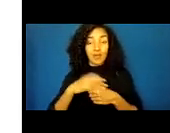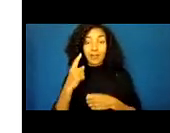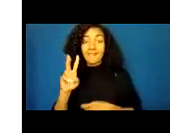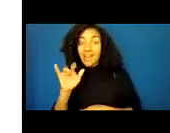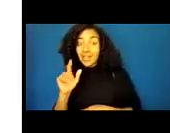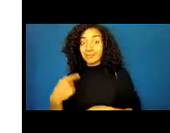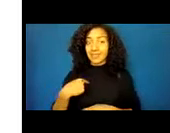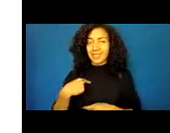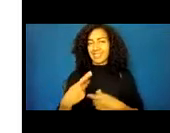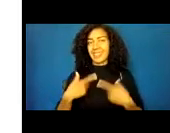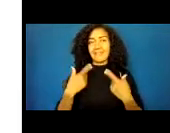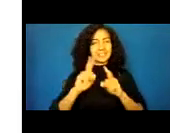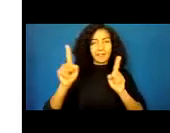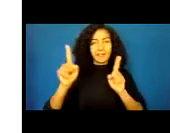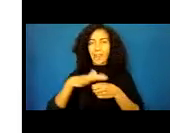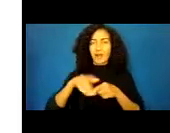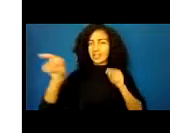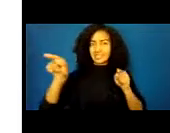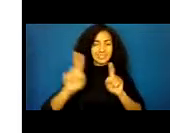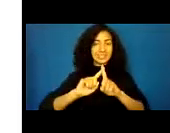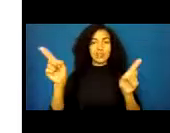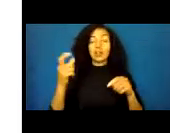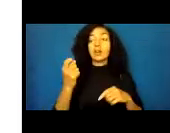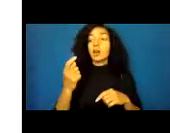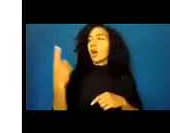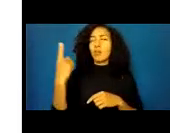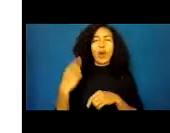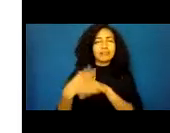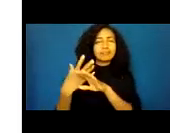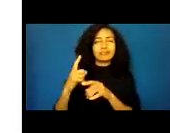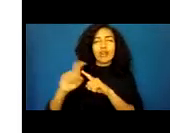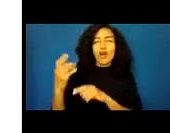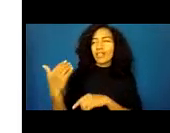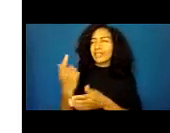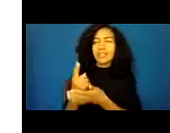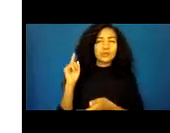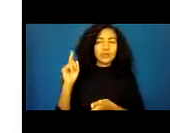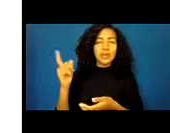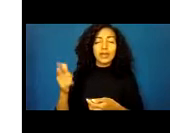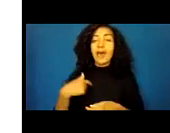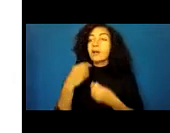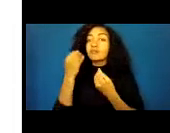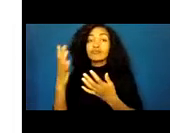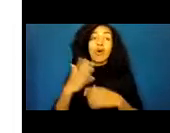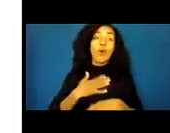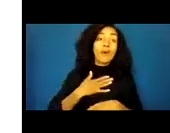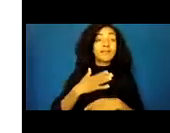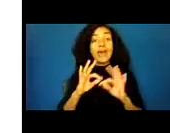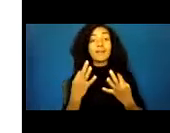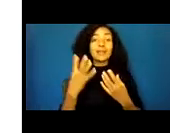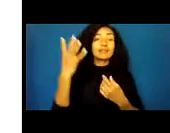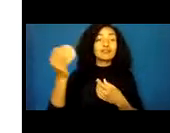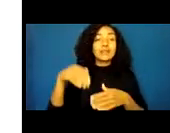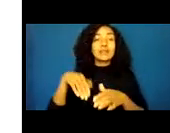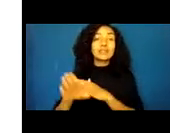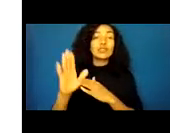And on a call last fall, I was talking to someone, I was like, oh yeah, my family went into the woods for the weekend. And I meant